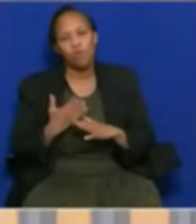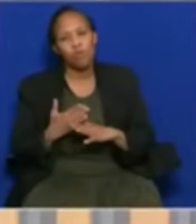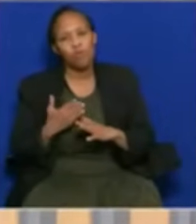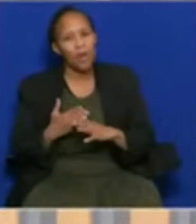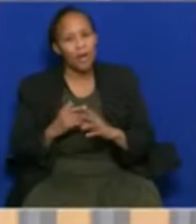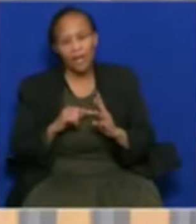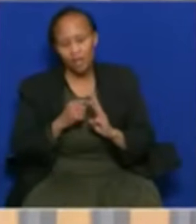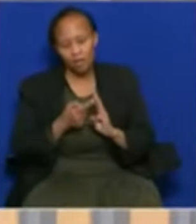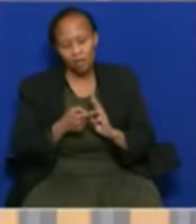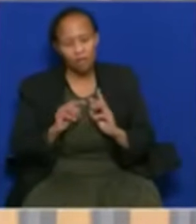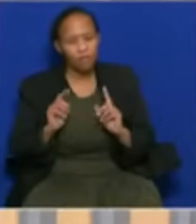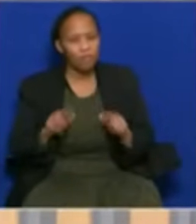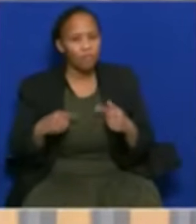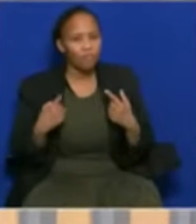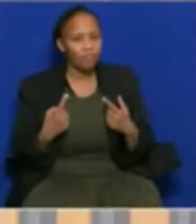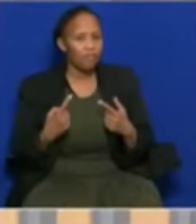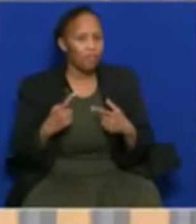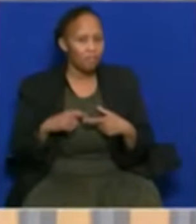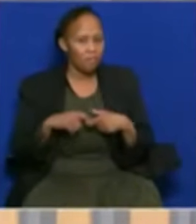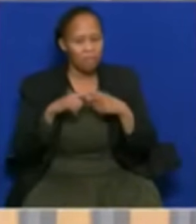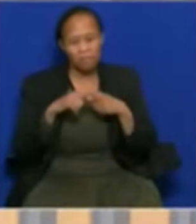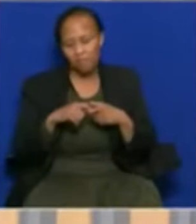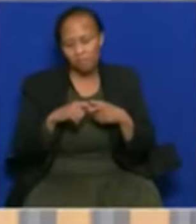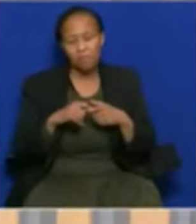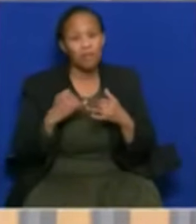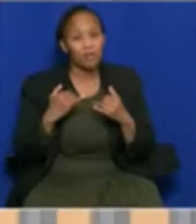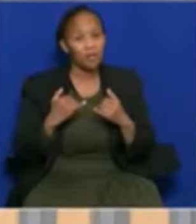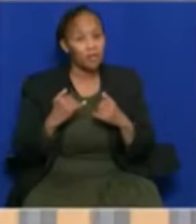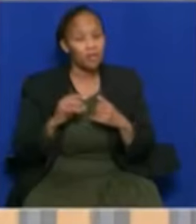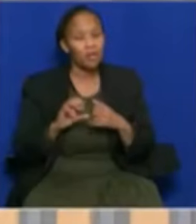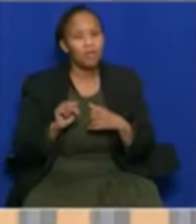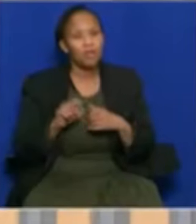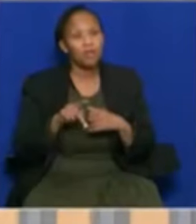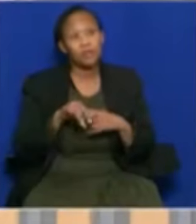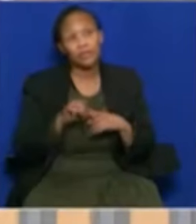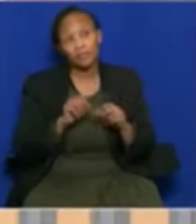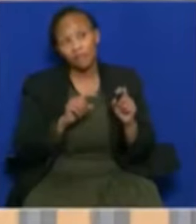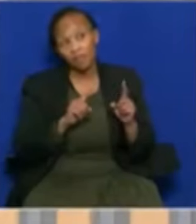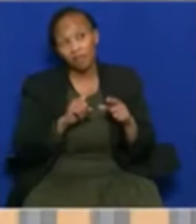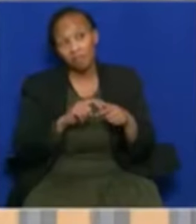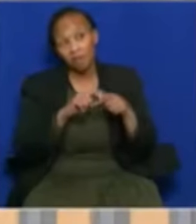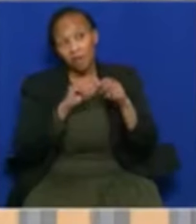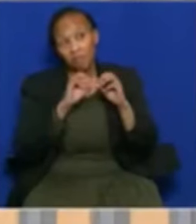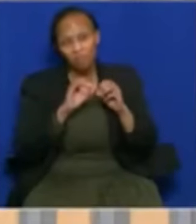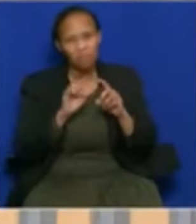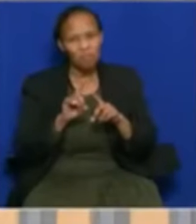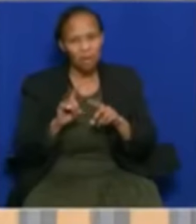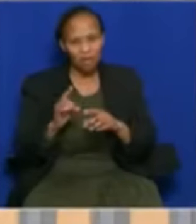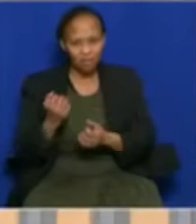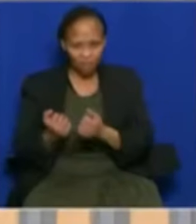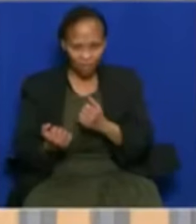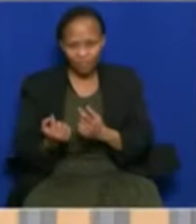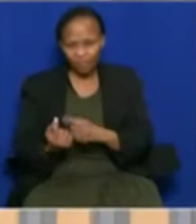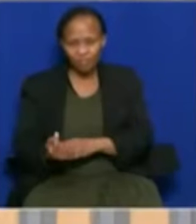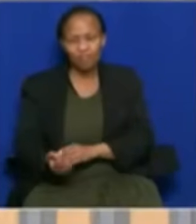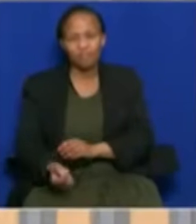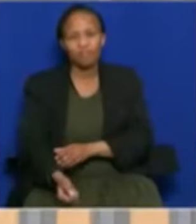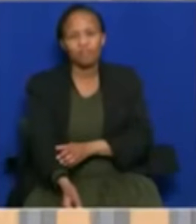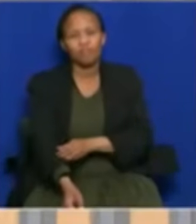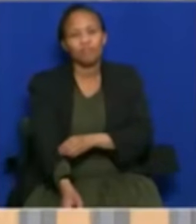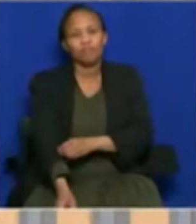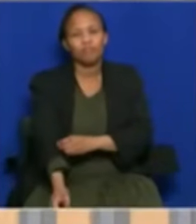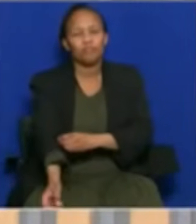SAPS itself had not suspended them. No, but answer the question. I'm just adding to